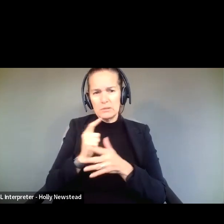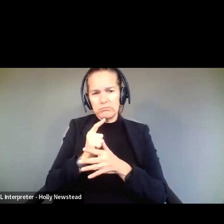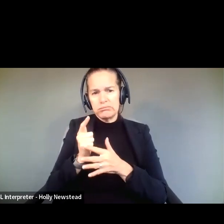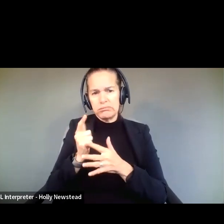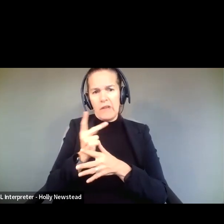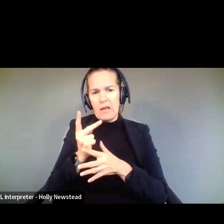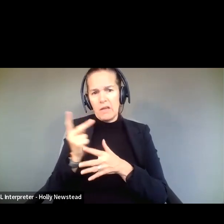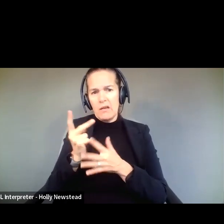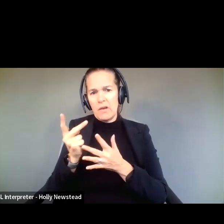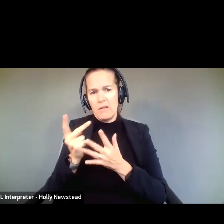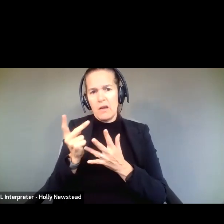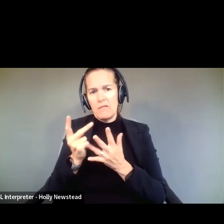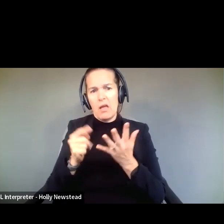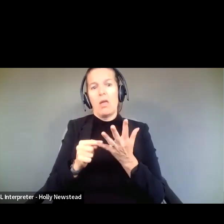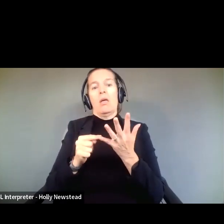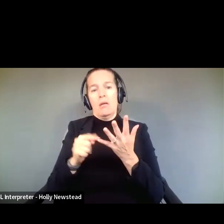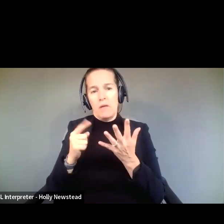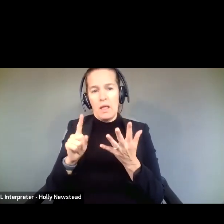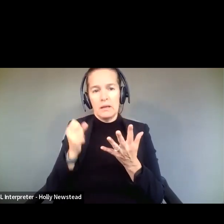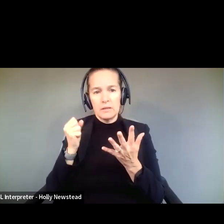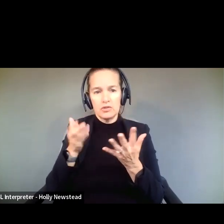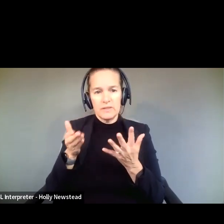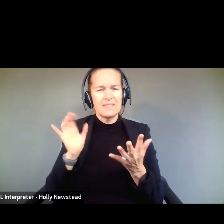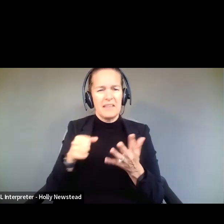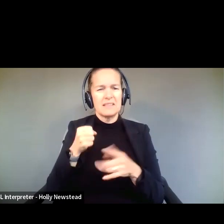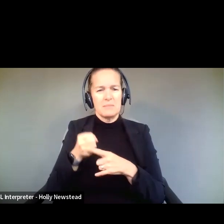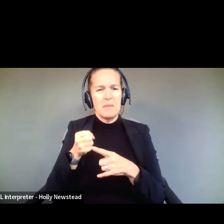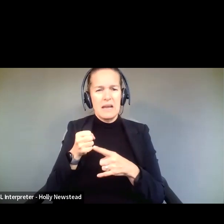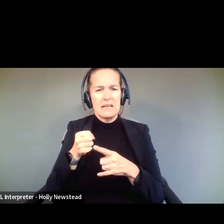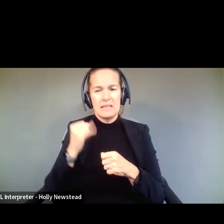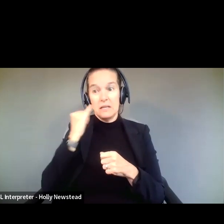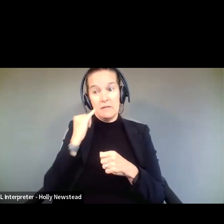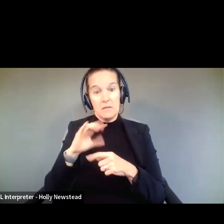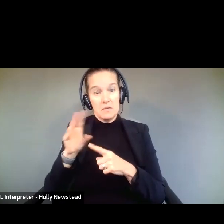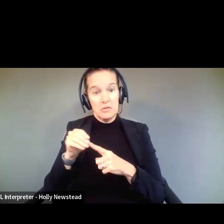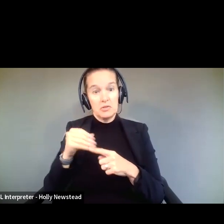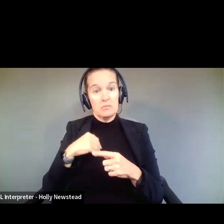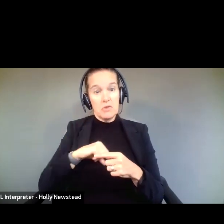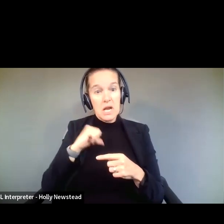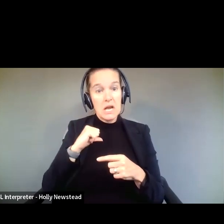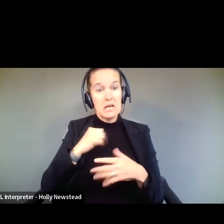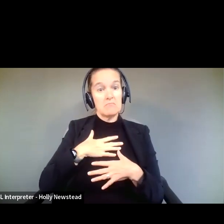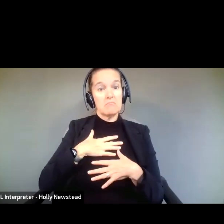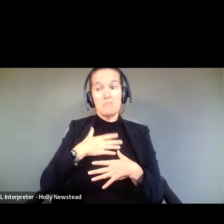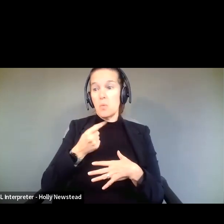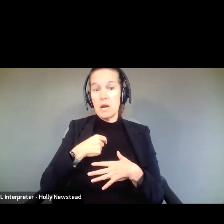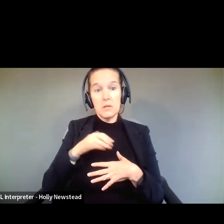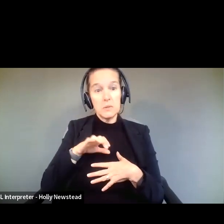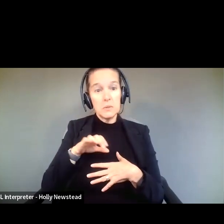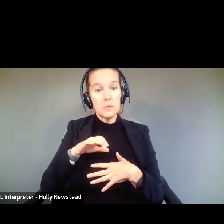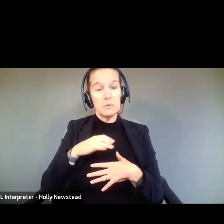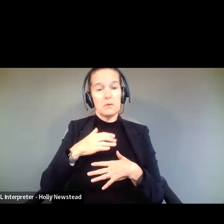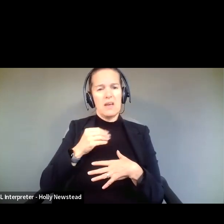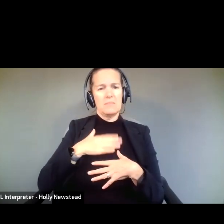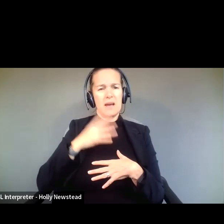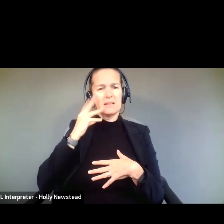fail before you get services has an impact. If I'm of a culture of great pride and dignity in what I do and my